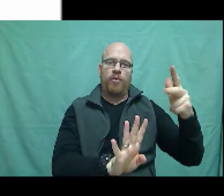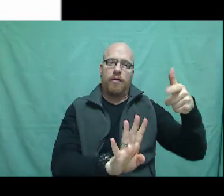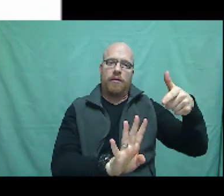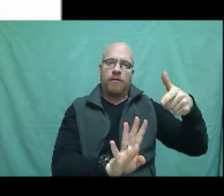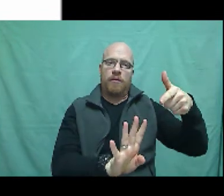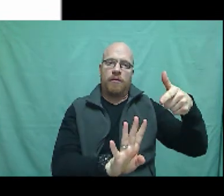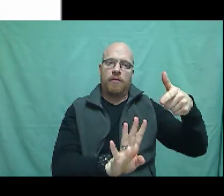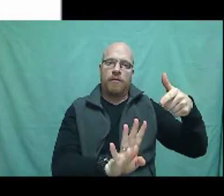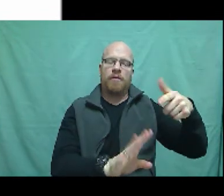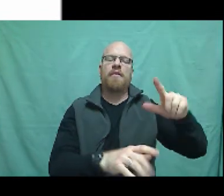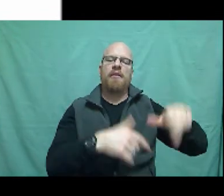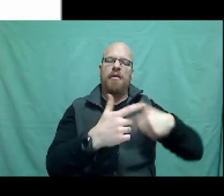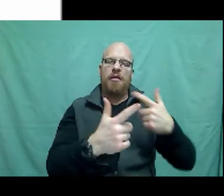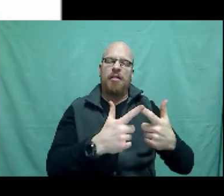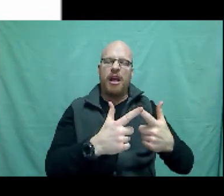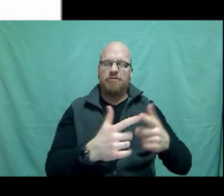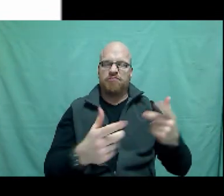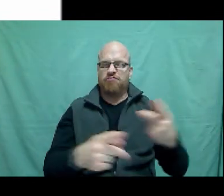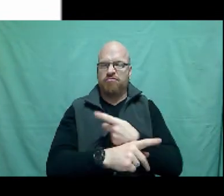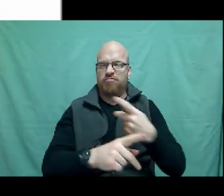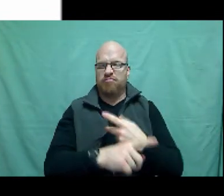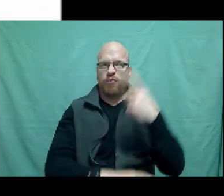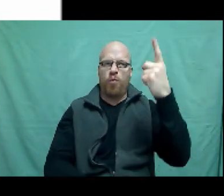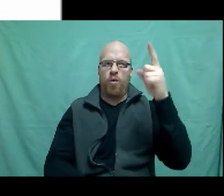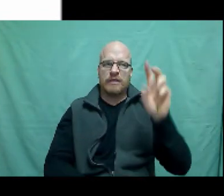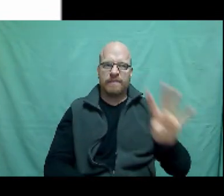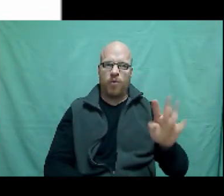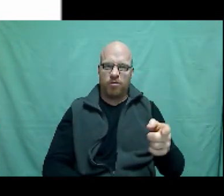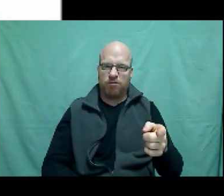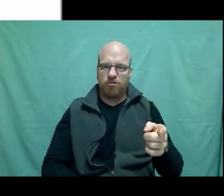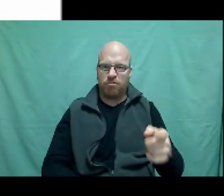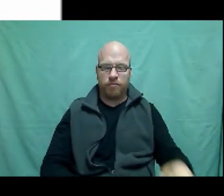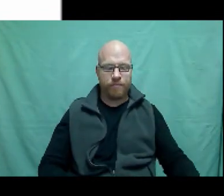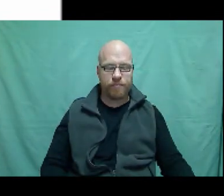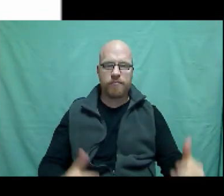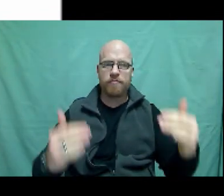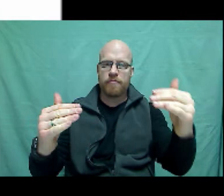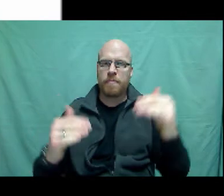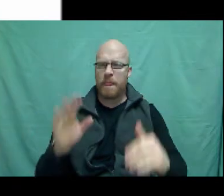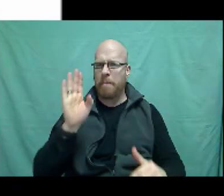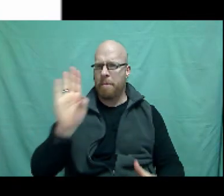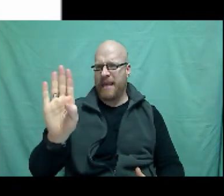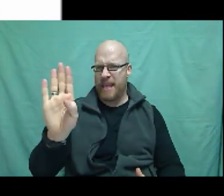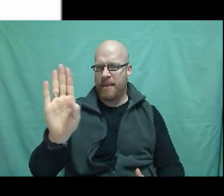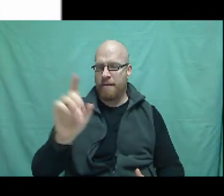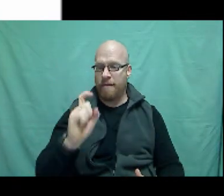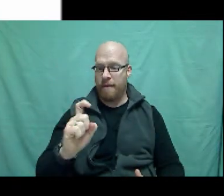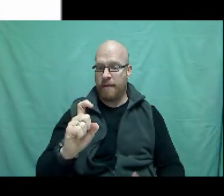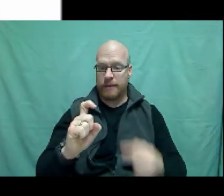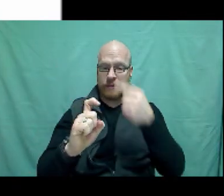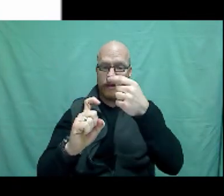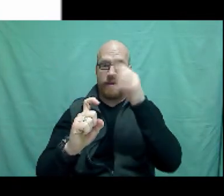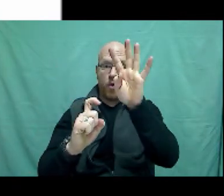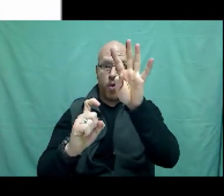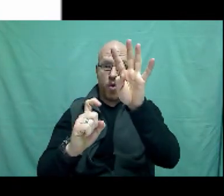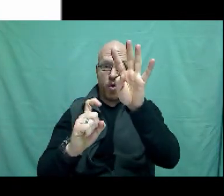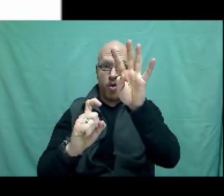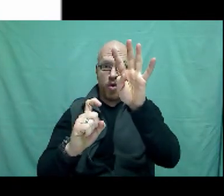the denominator, and it becomes 4 to the positive third power. And you can figure that out to be 1 over